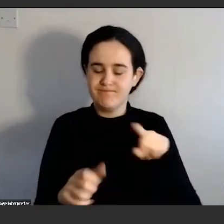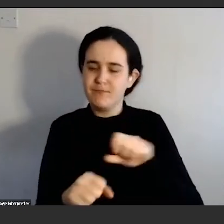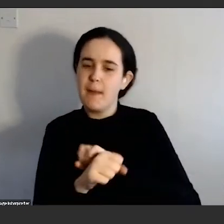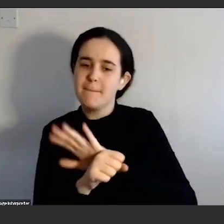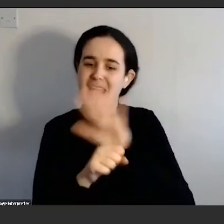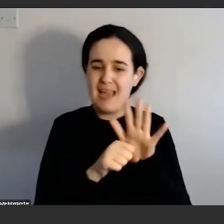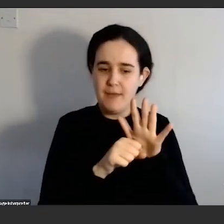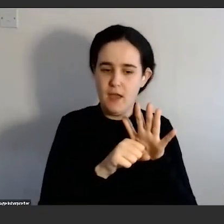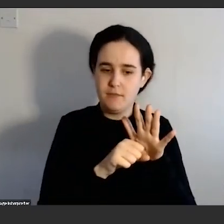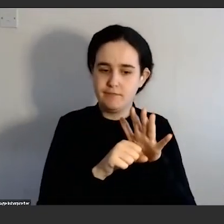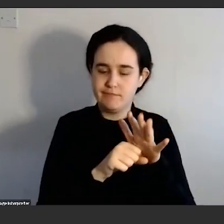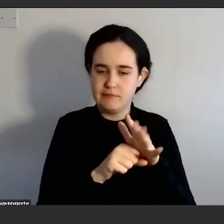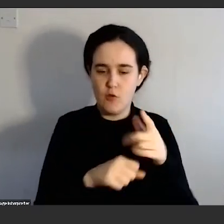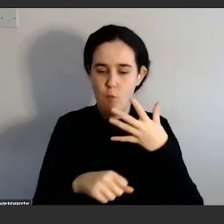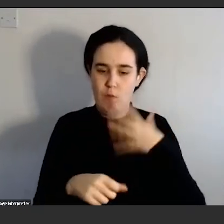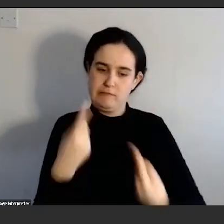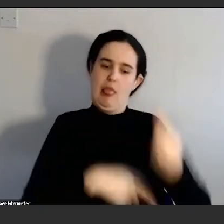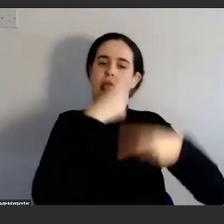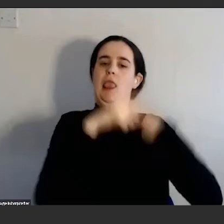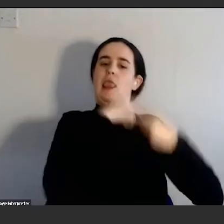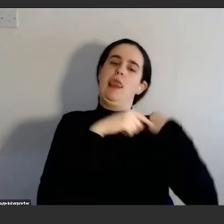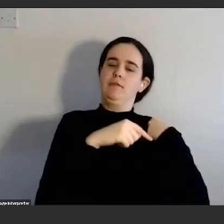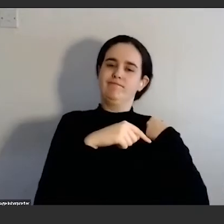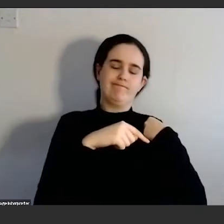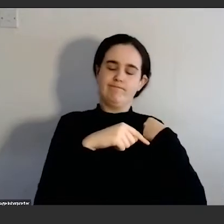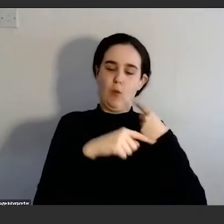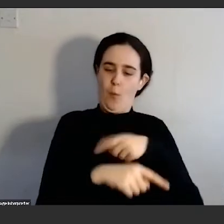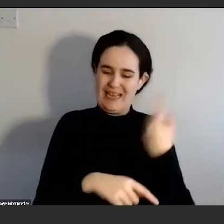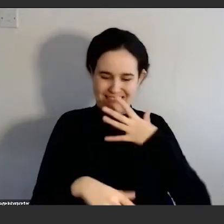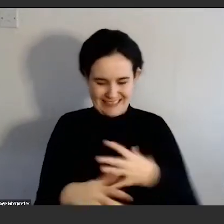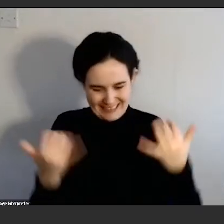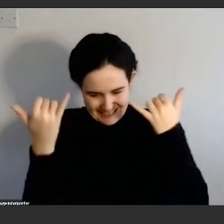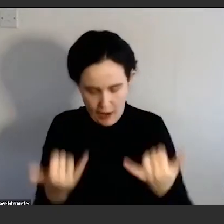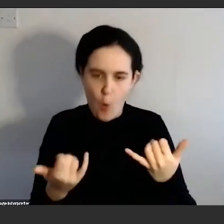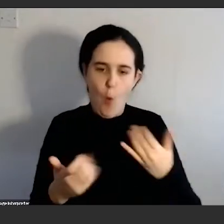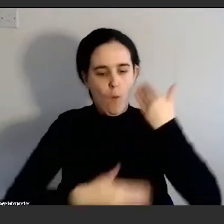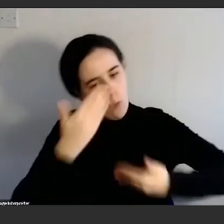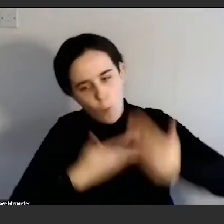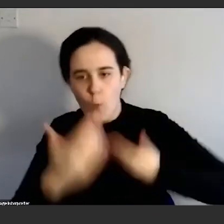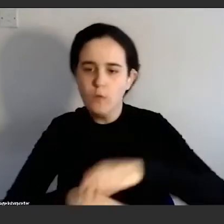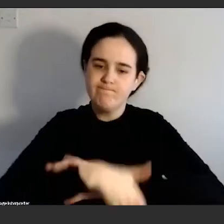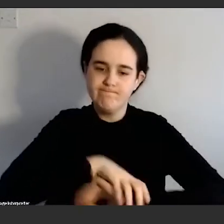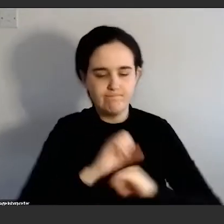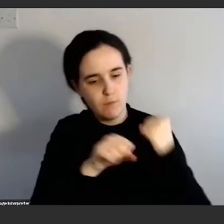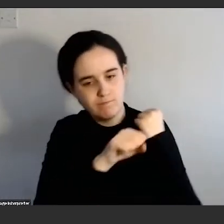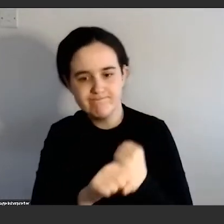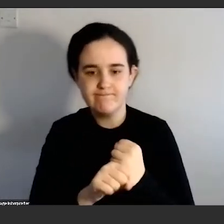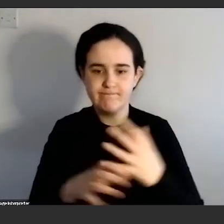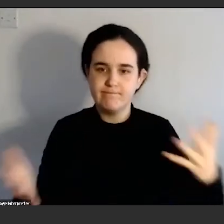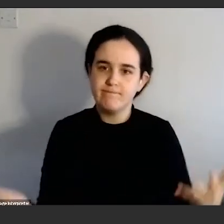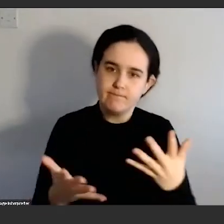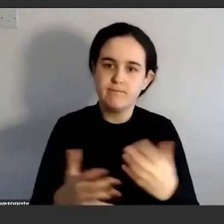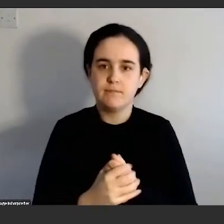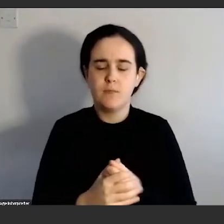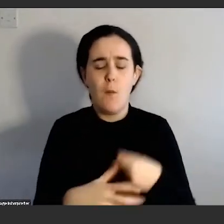are disproportionately affecting people with disabilities. We must do all we can collectively to tackle this by